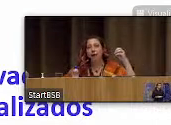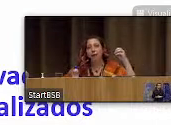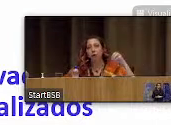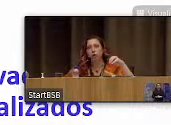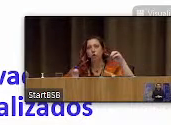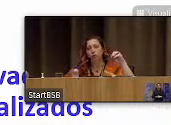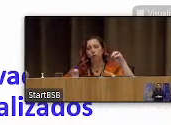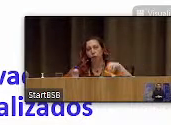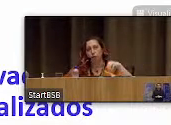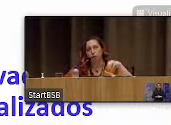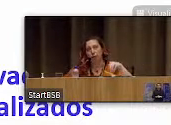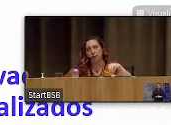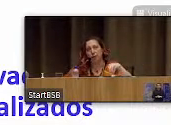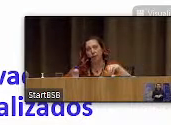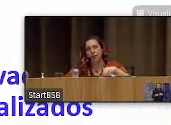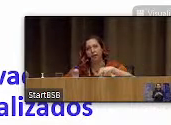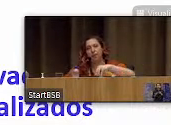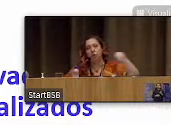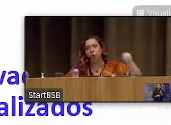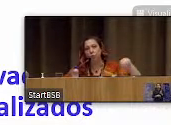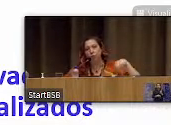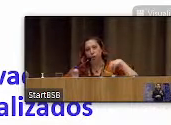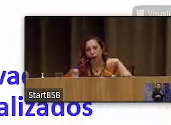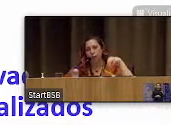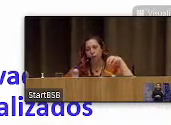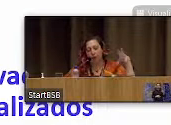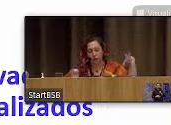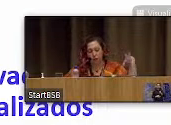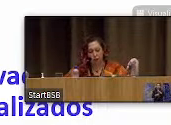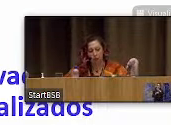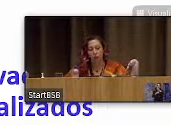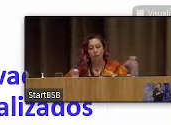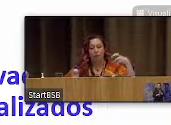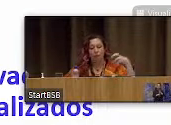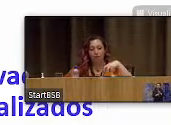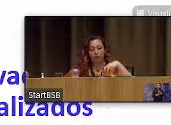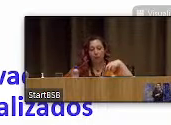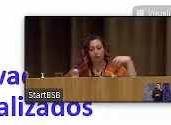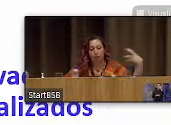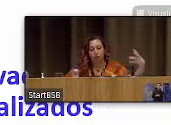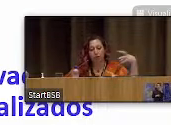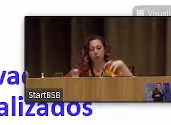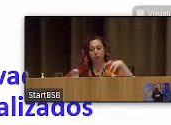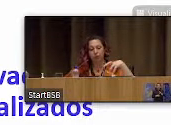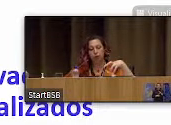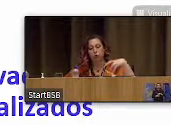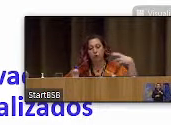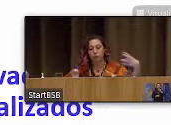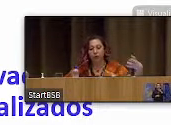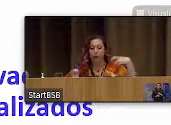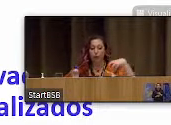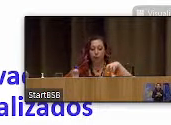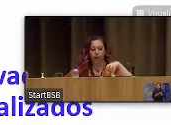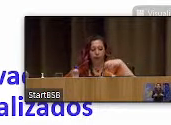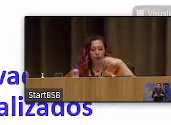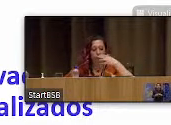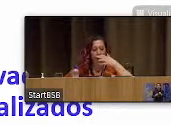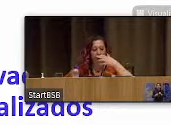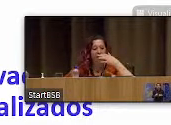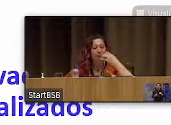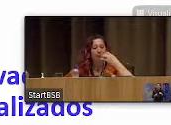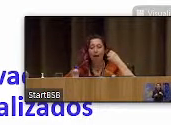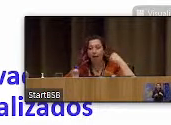to explain to you that we became a reference to the whole state and region for pregnant